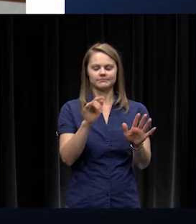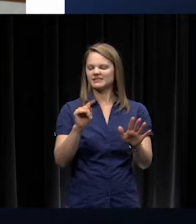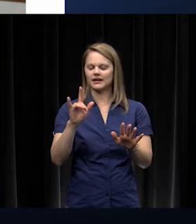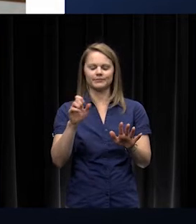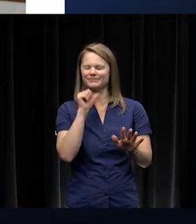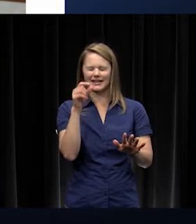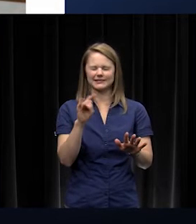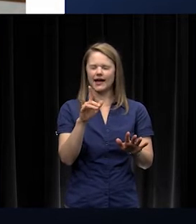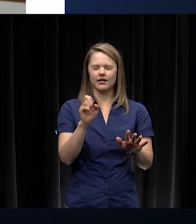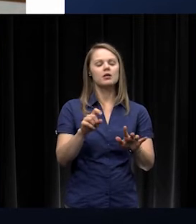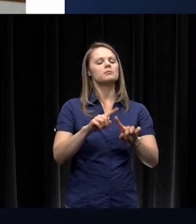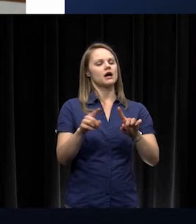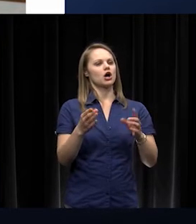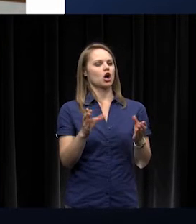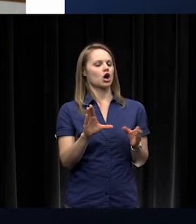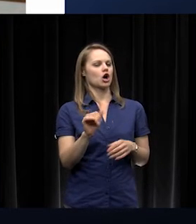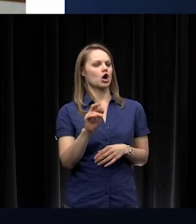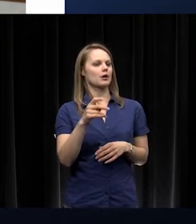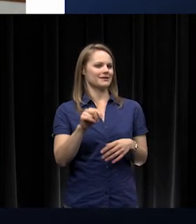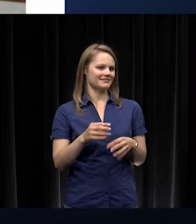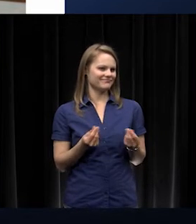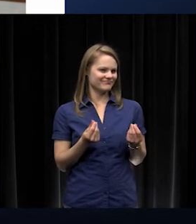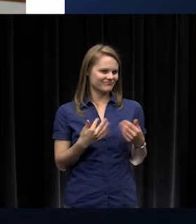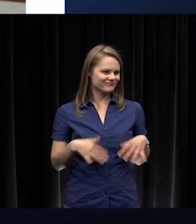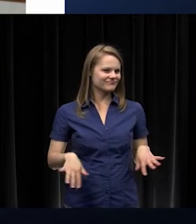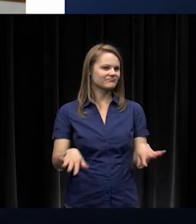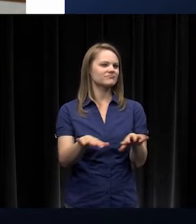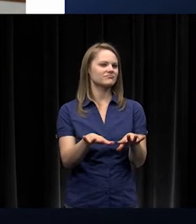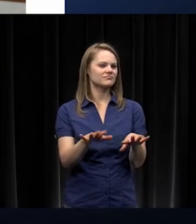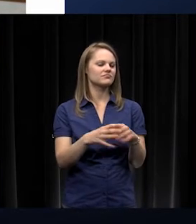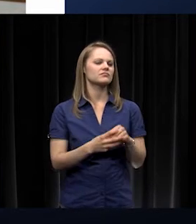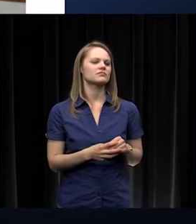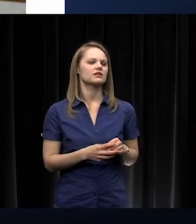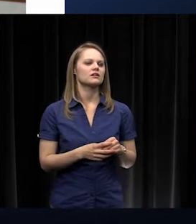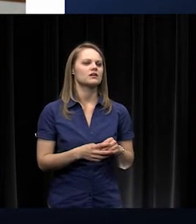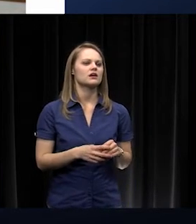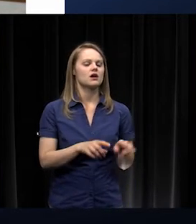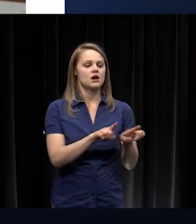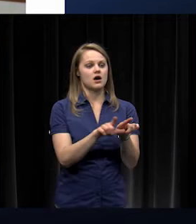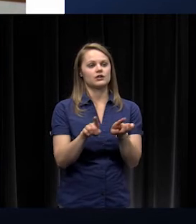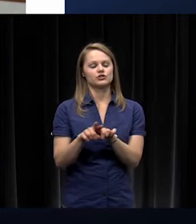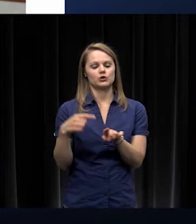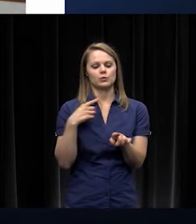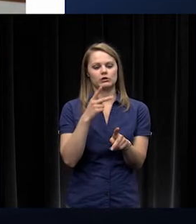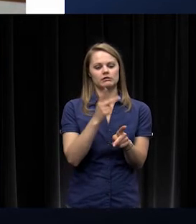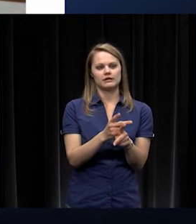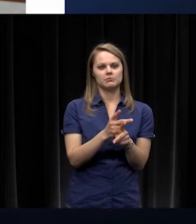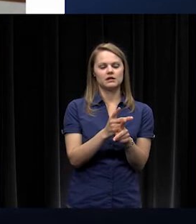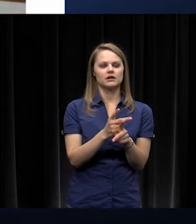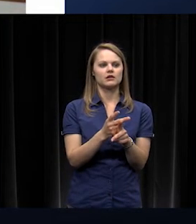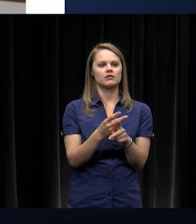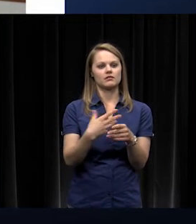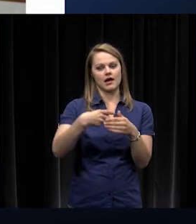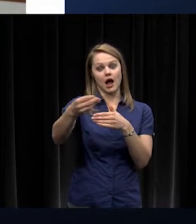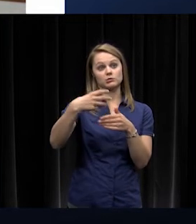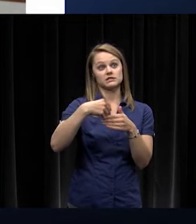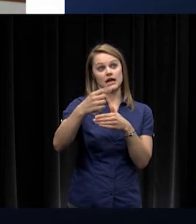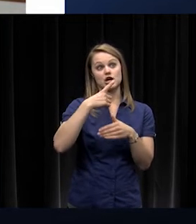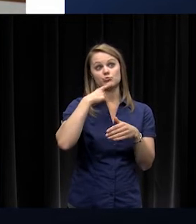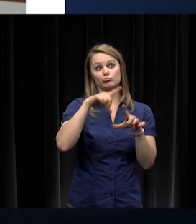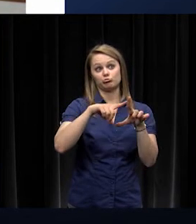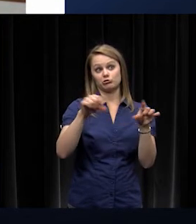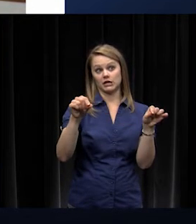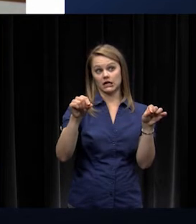carpet pattern that we have, laying it in a brick pattern. And then we're also keeping a lot of the exterior brick on the high school is now